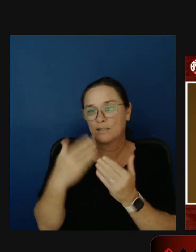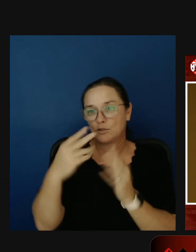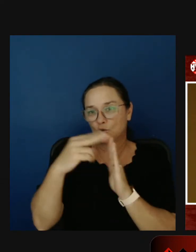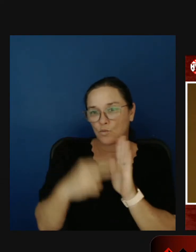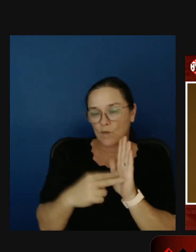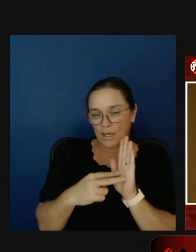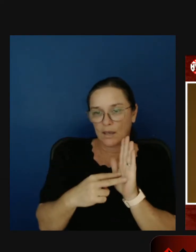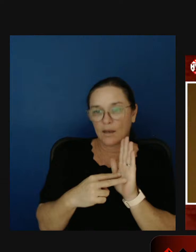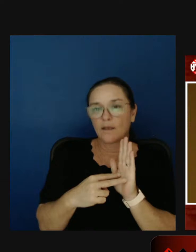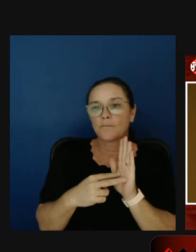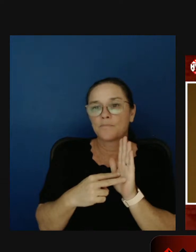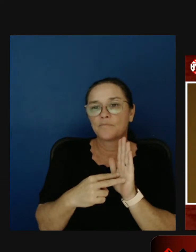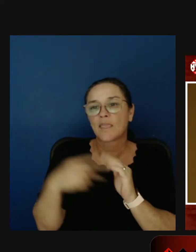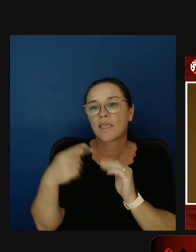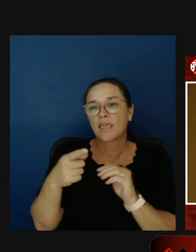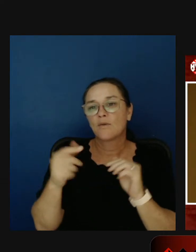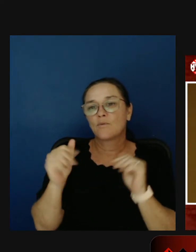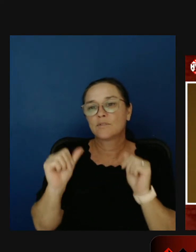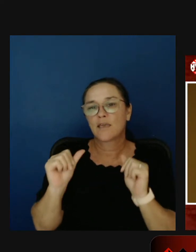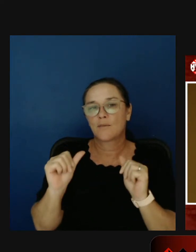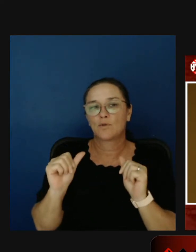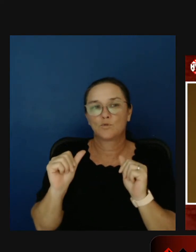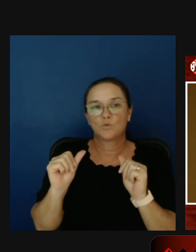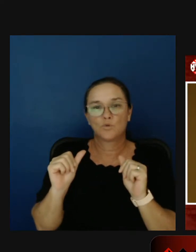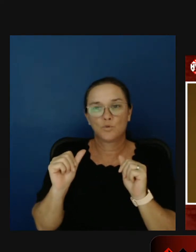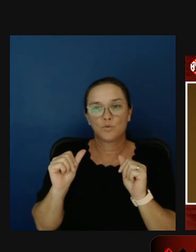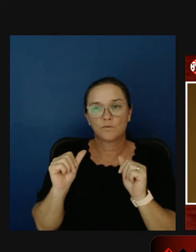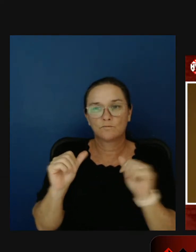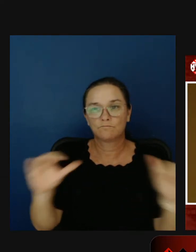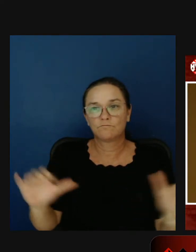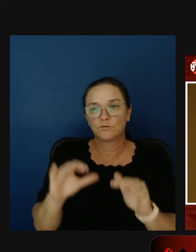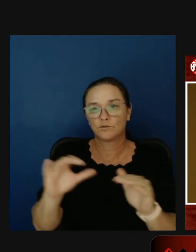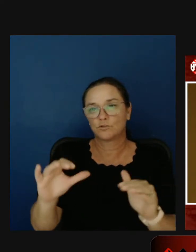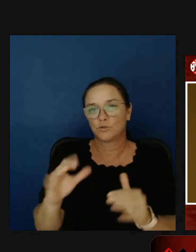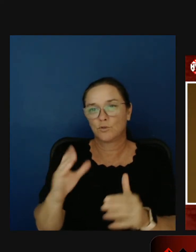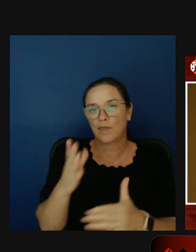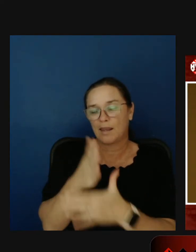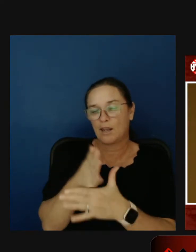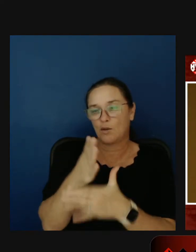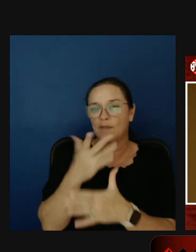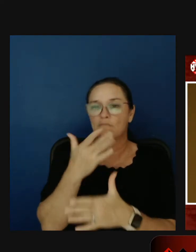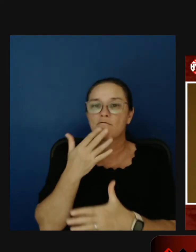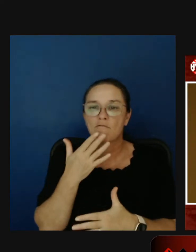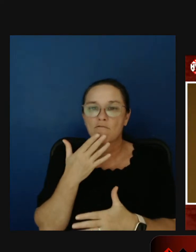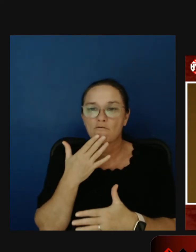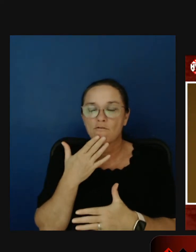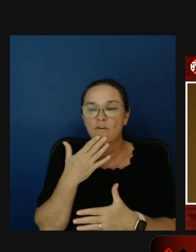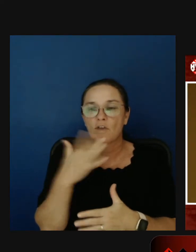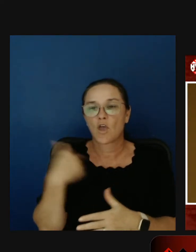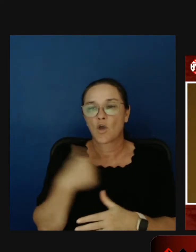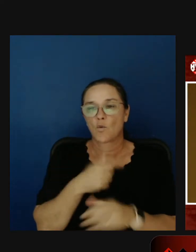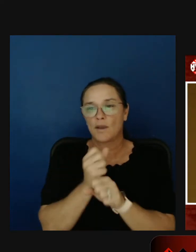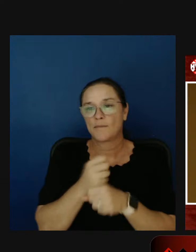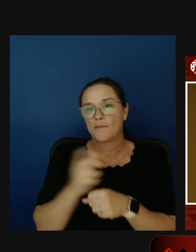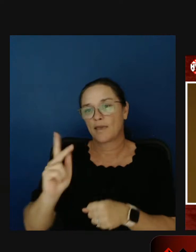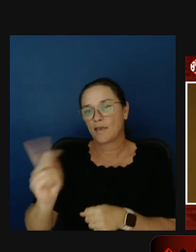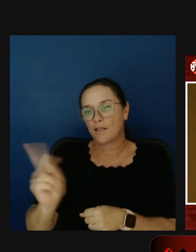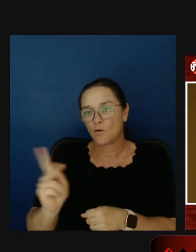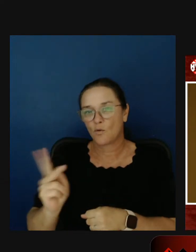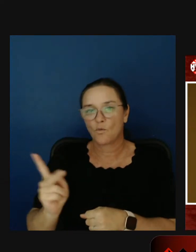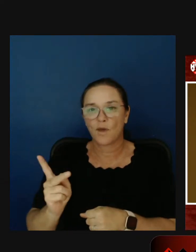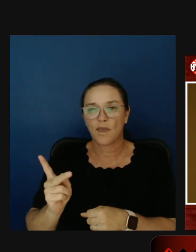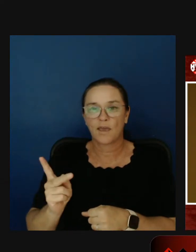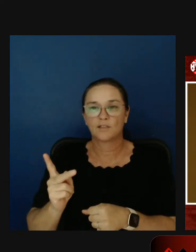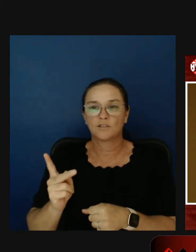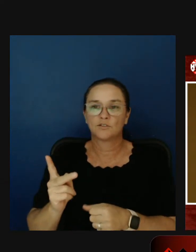to get away with, okay, we're going to make Mauna Loa green, even though that's kind of an intermediate color. We're going to make Kilauea some muted reds, even though there are